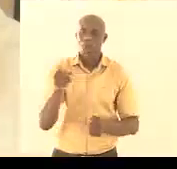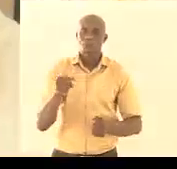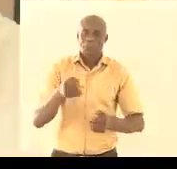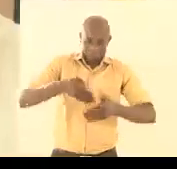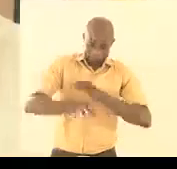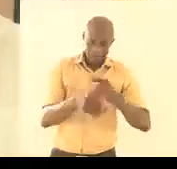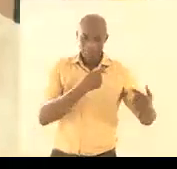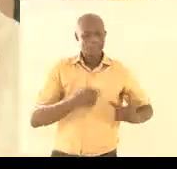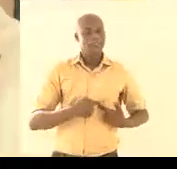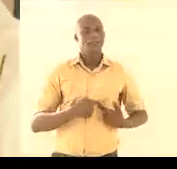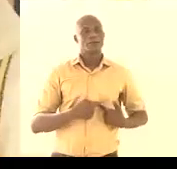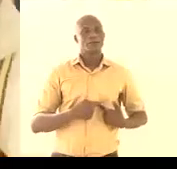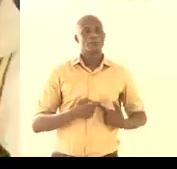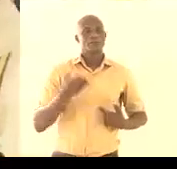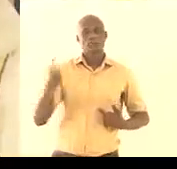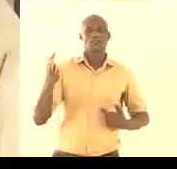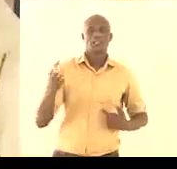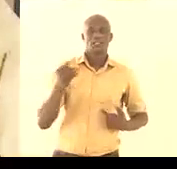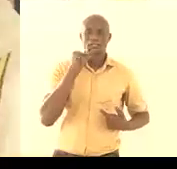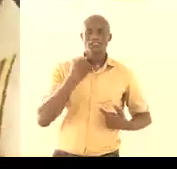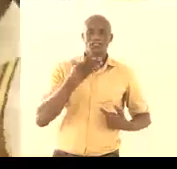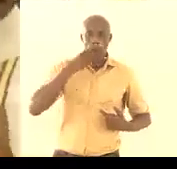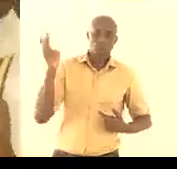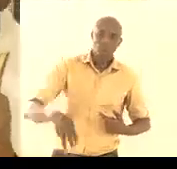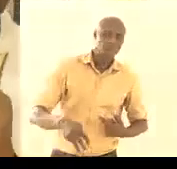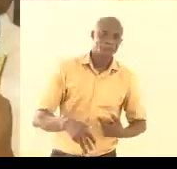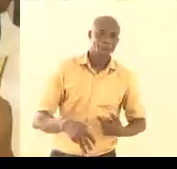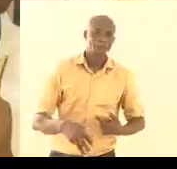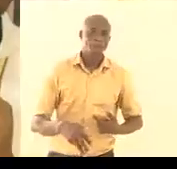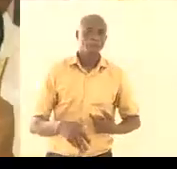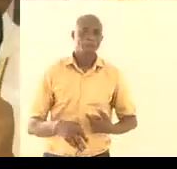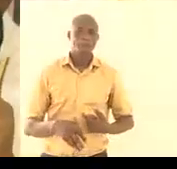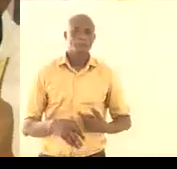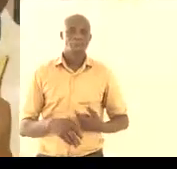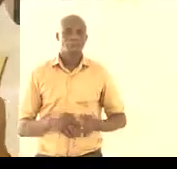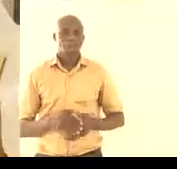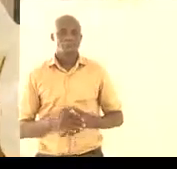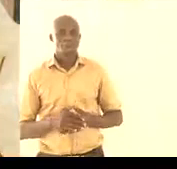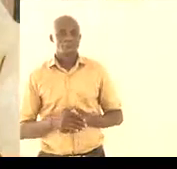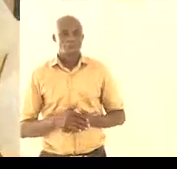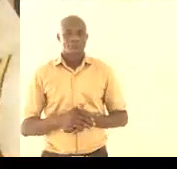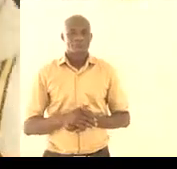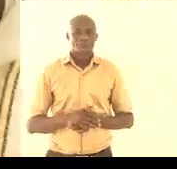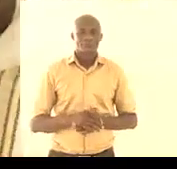heart, there is venom. So when it does like this,